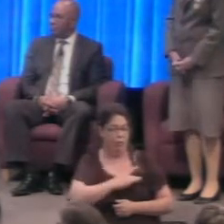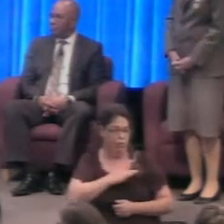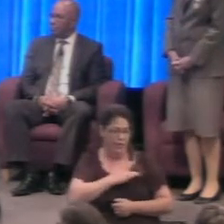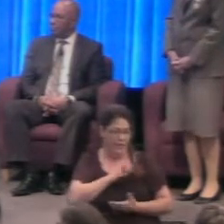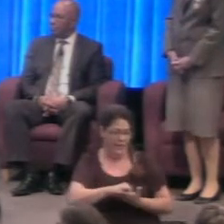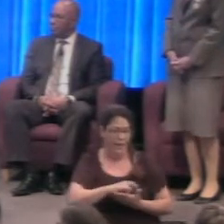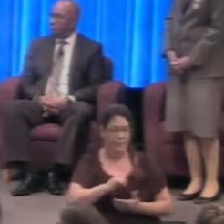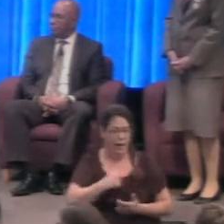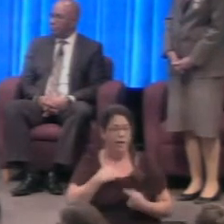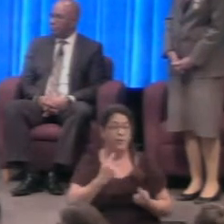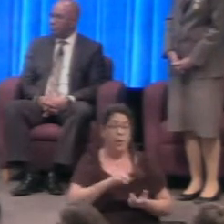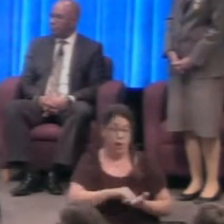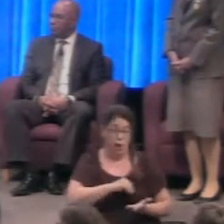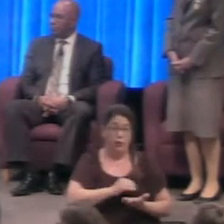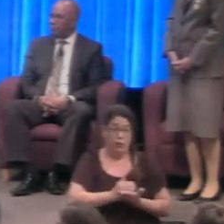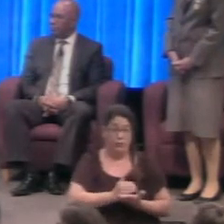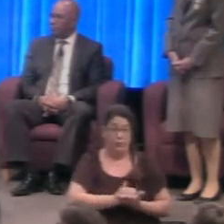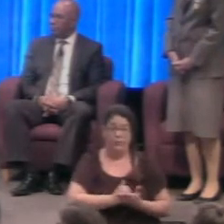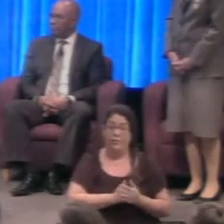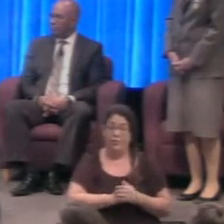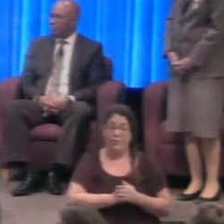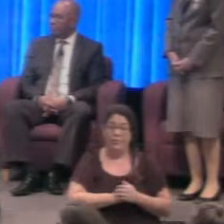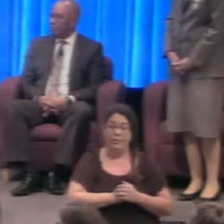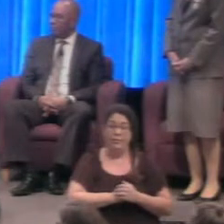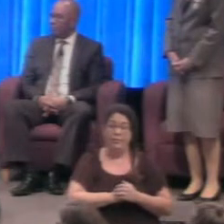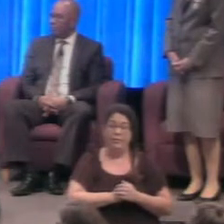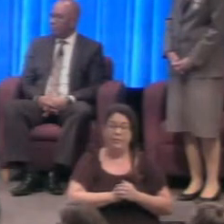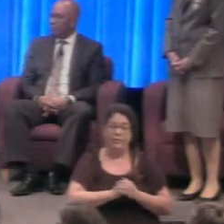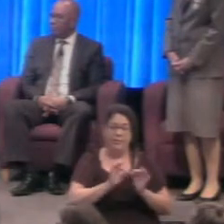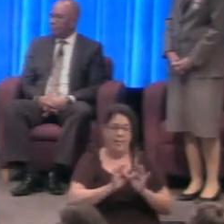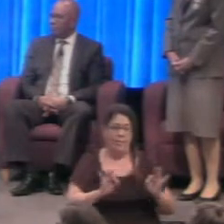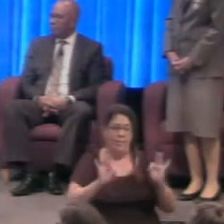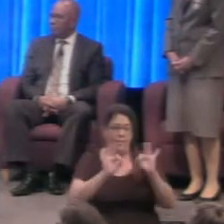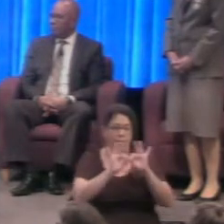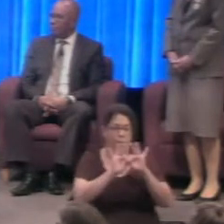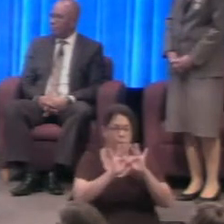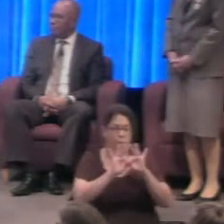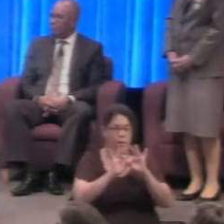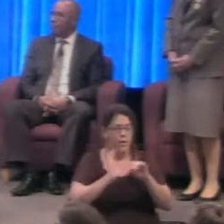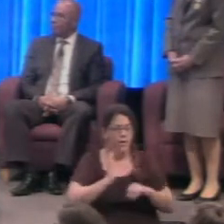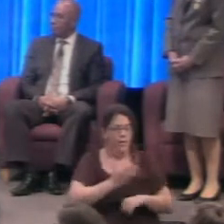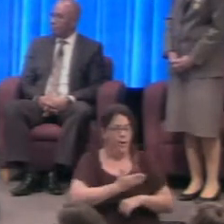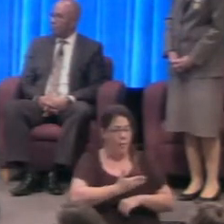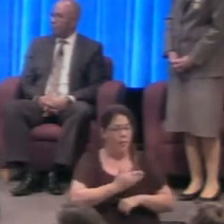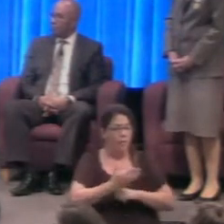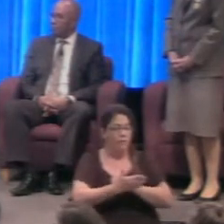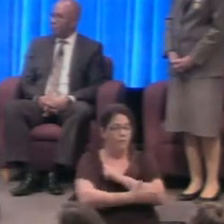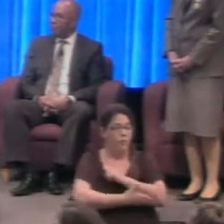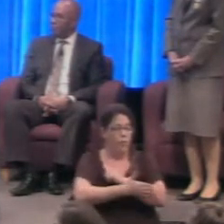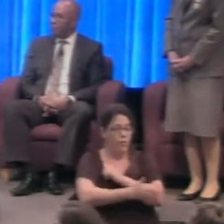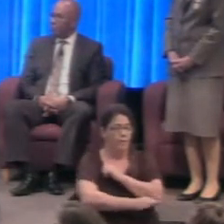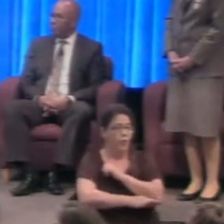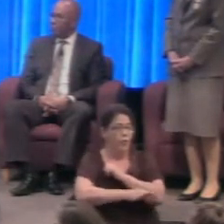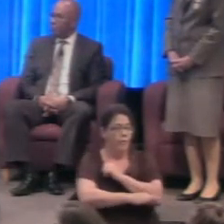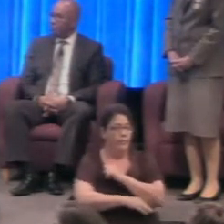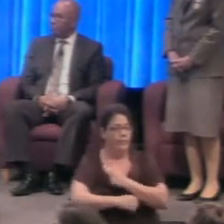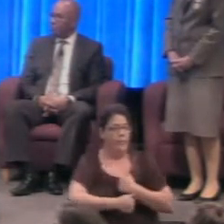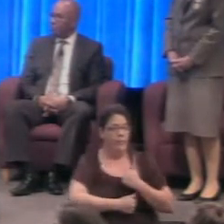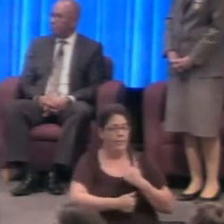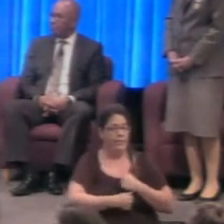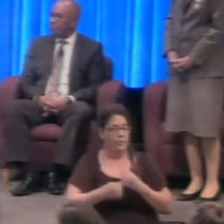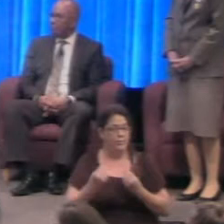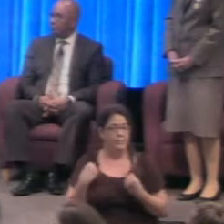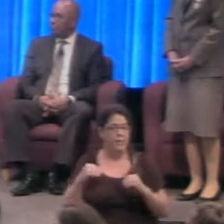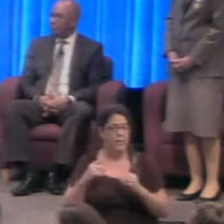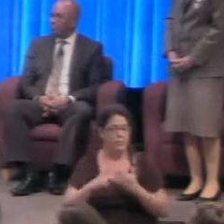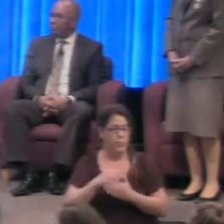really learned, and that is the importance of that foreign military sales program for our nation's defense. And